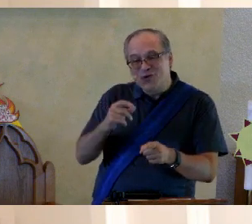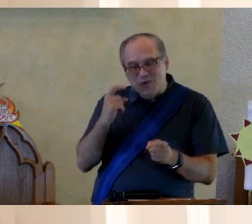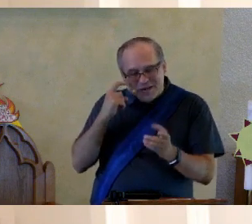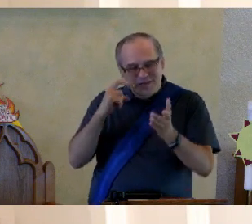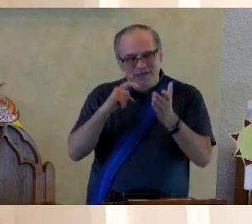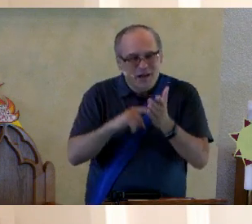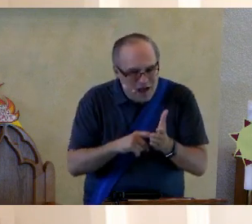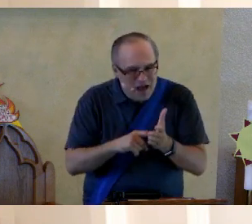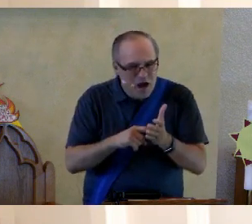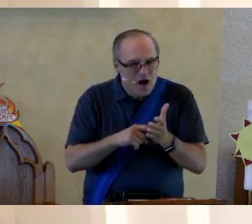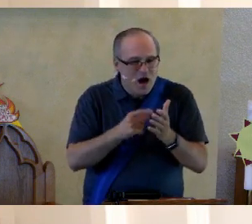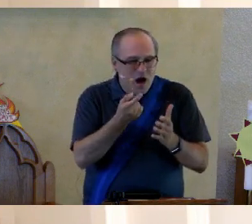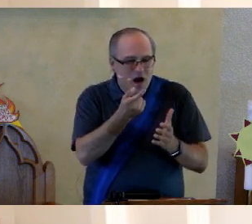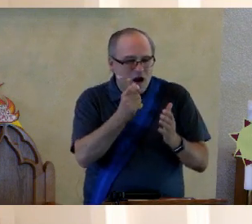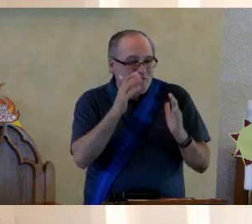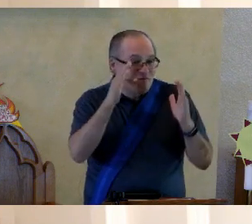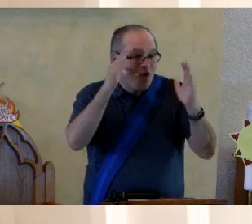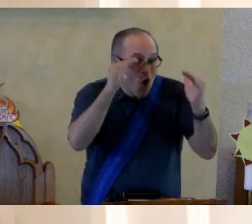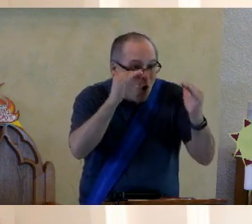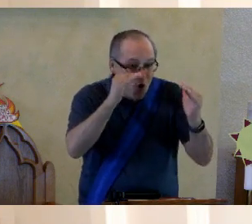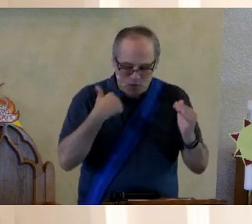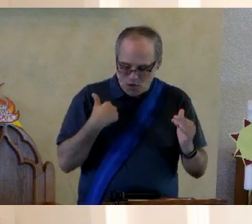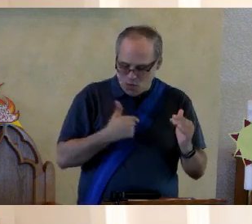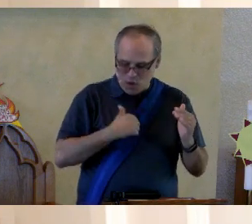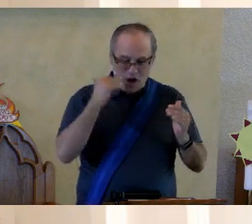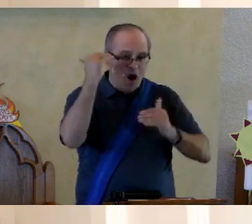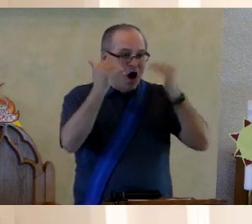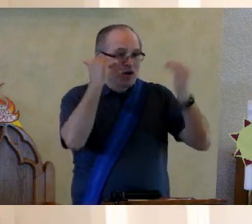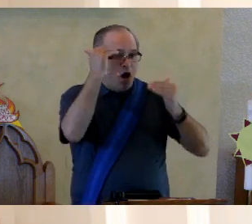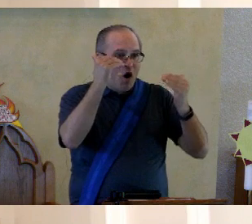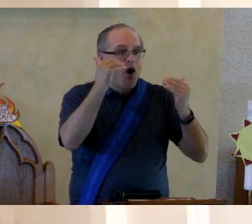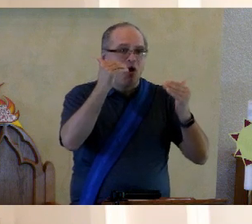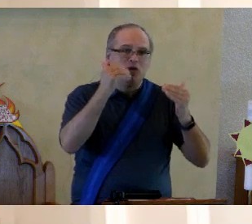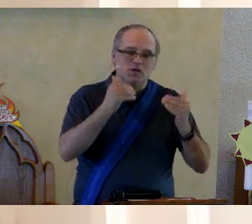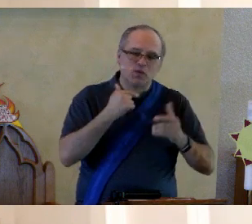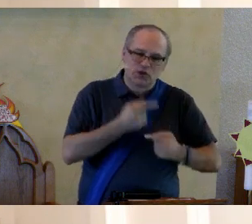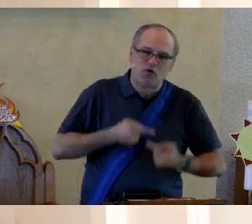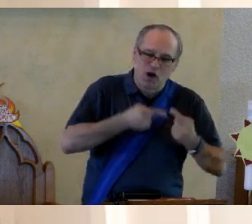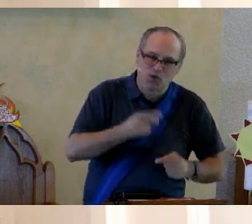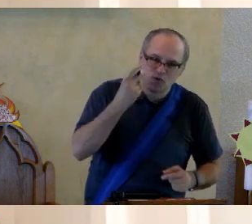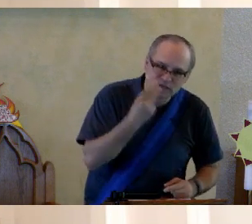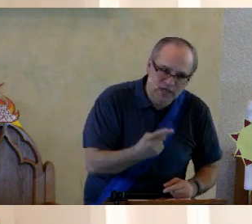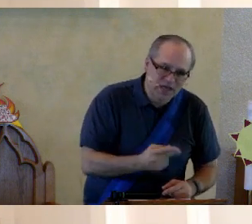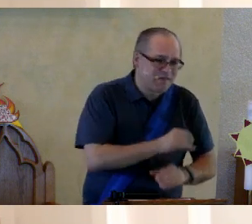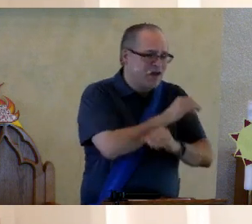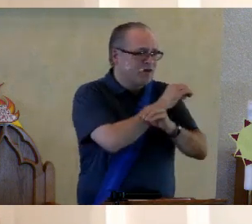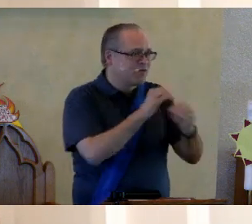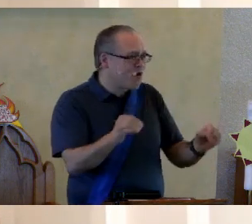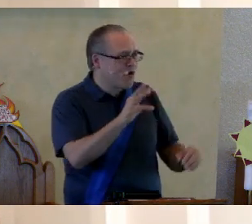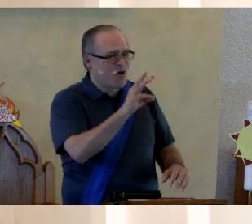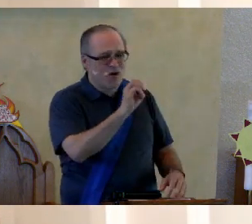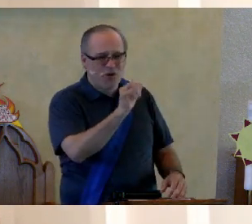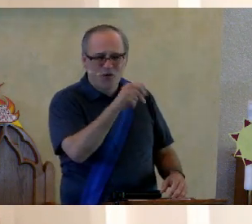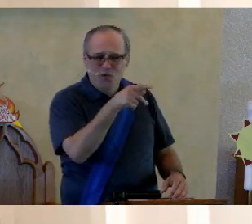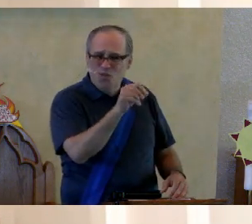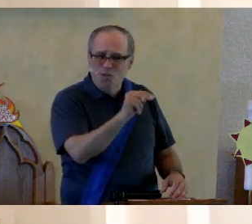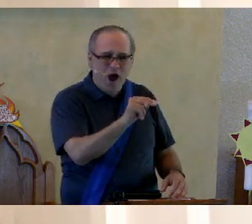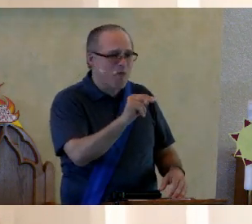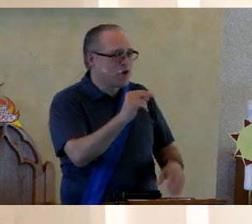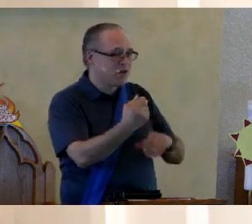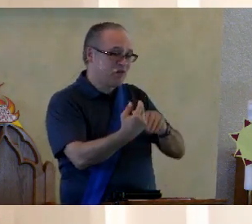glimmer of hope that we adults often struggle to see, which is that no weapon formed against us shall